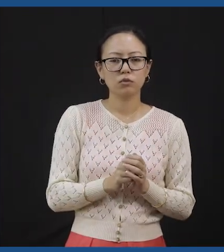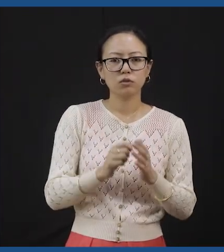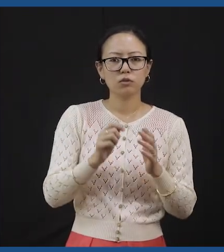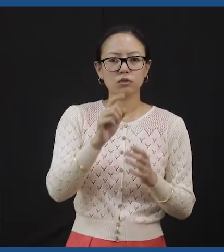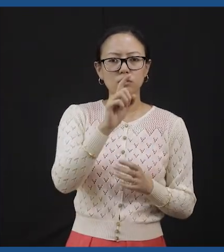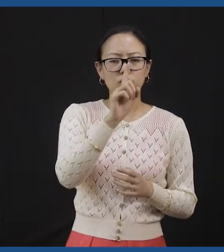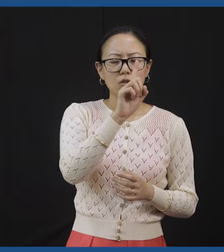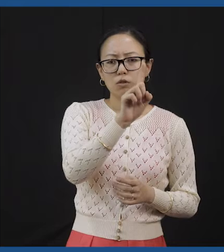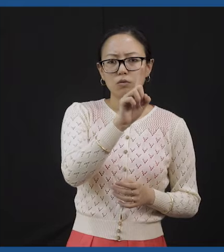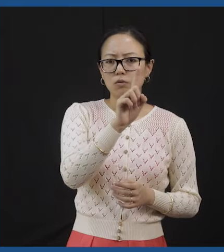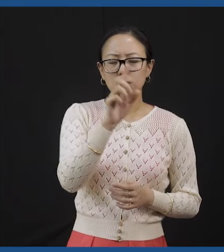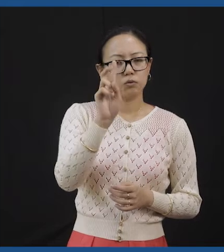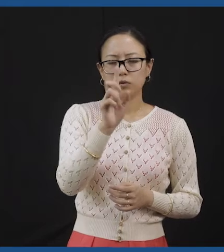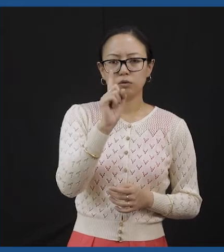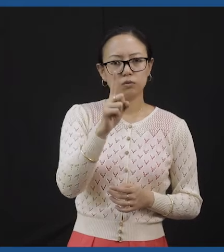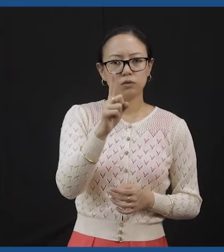5.